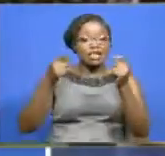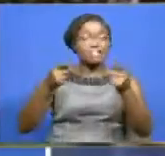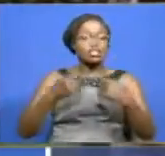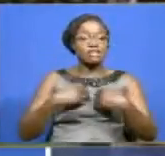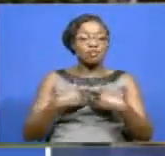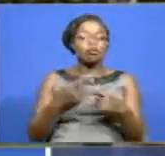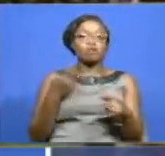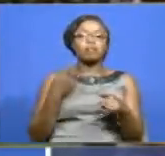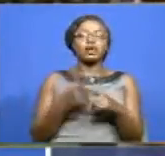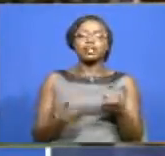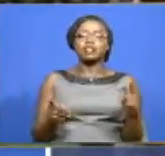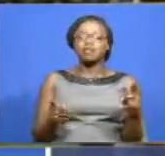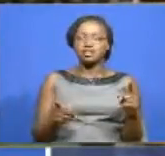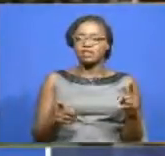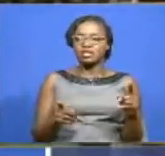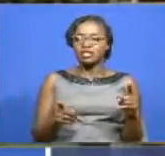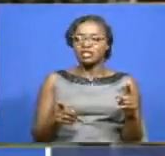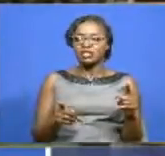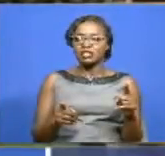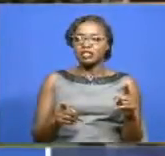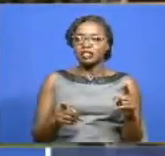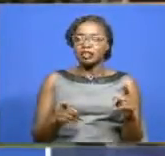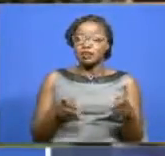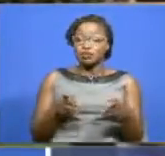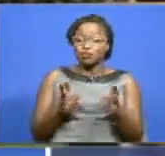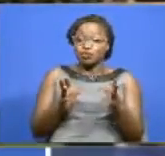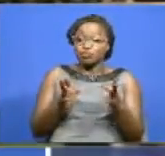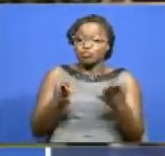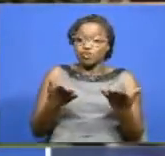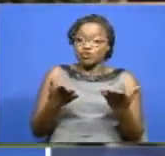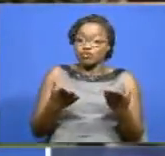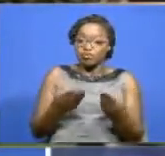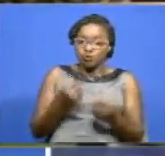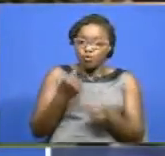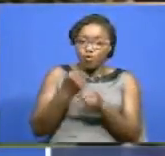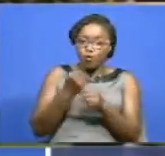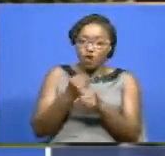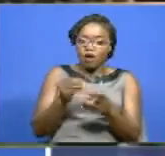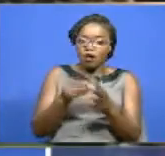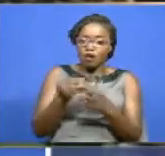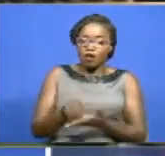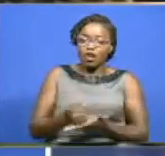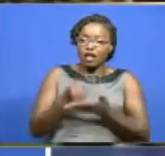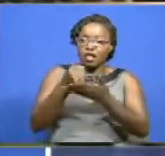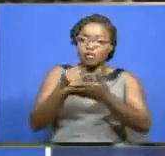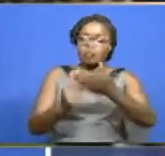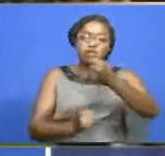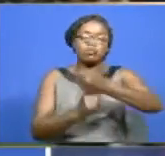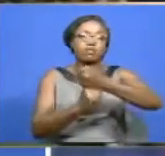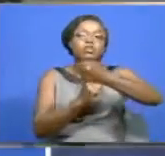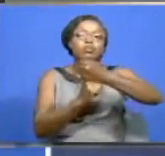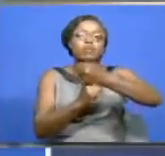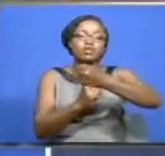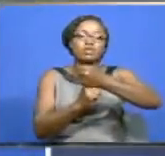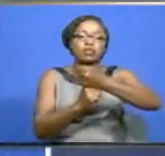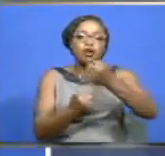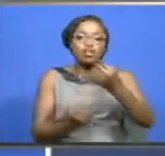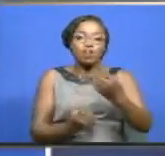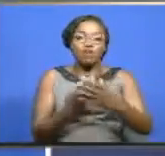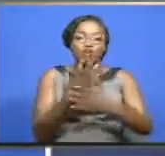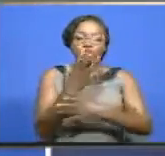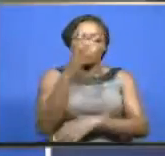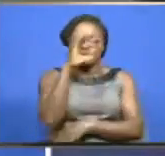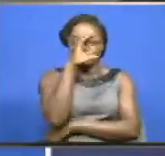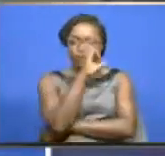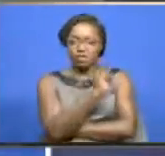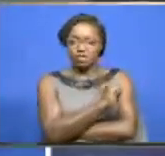don't have ways to go about it or somebody to just facilitate them on how to thrive.